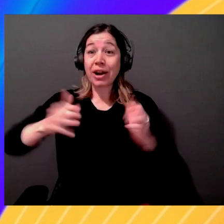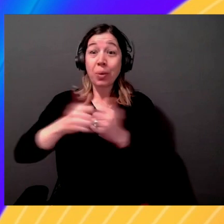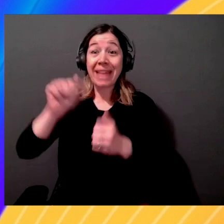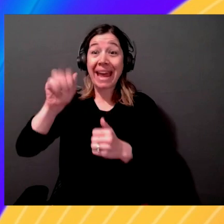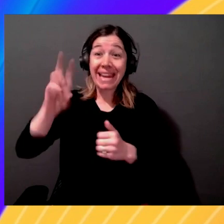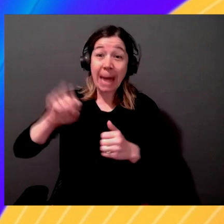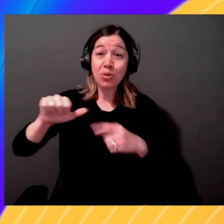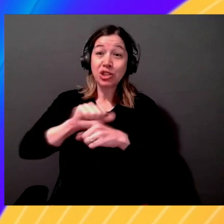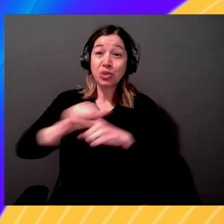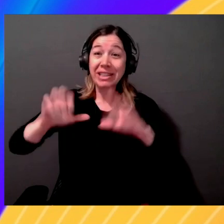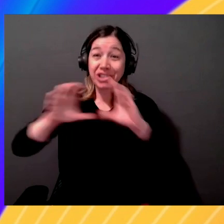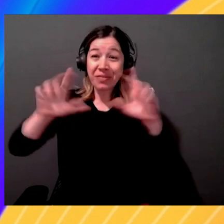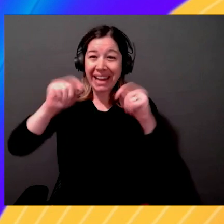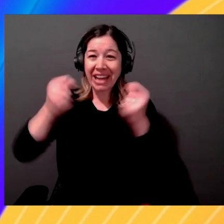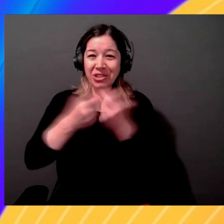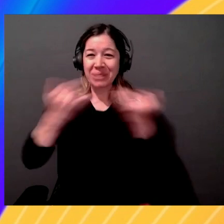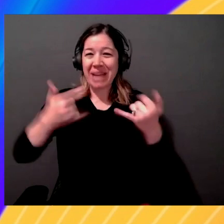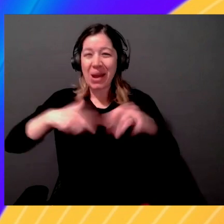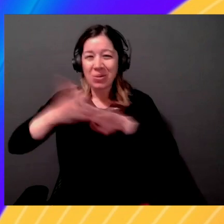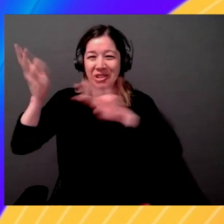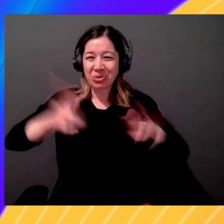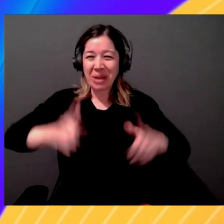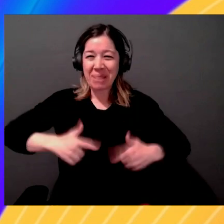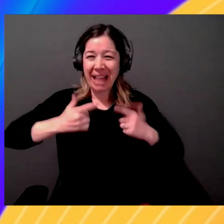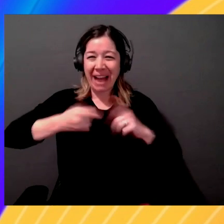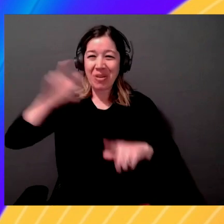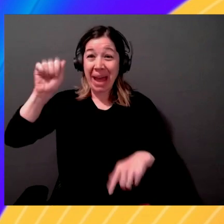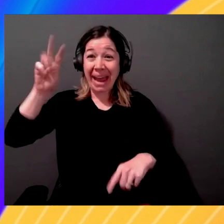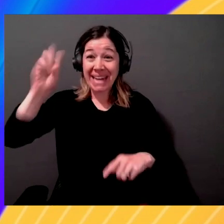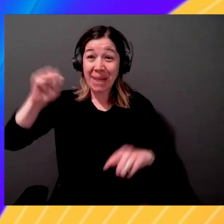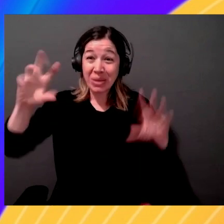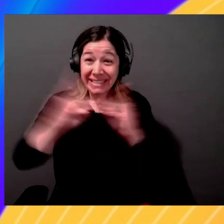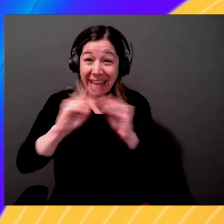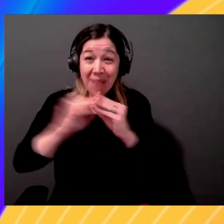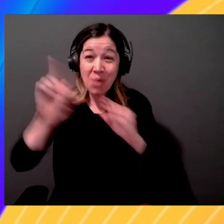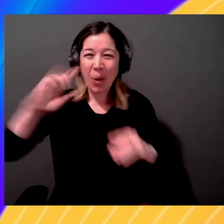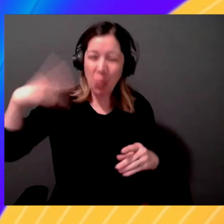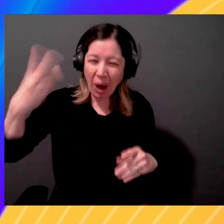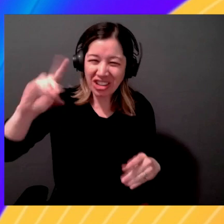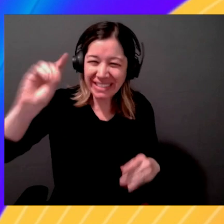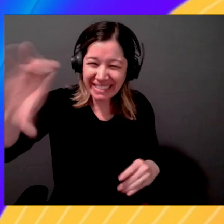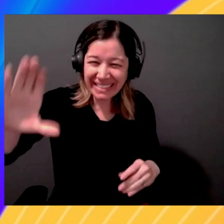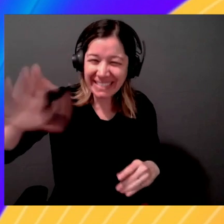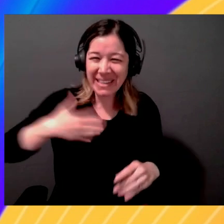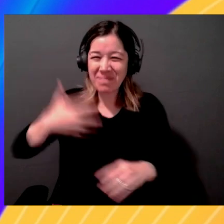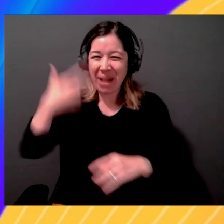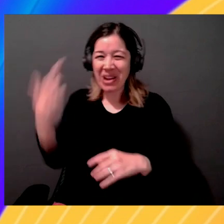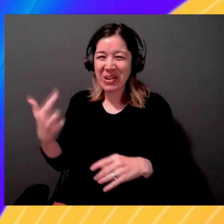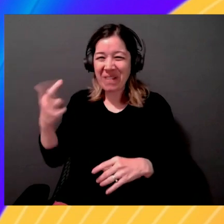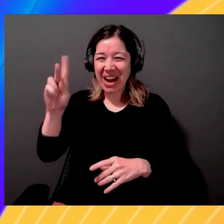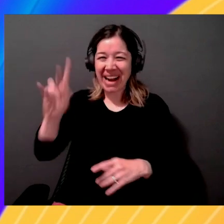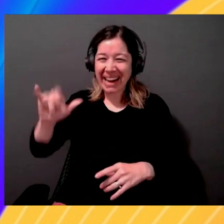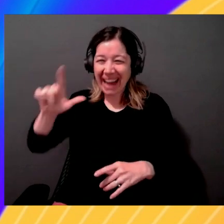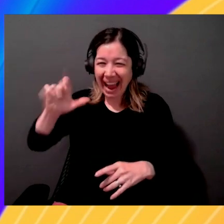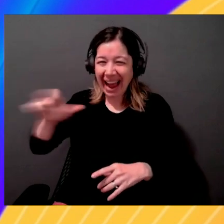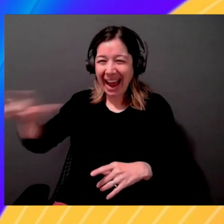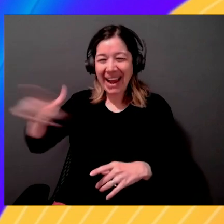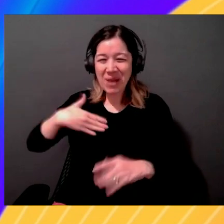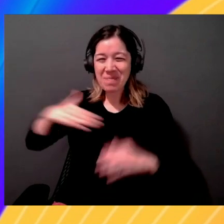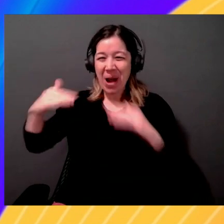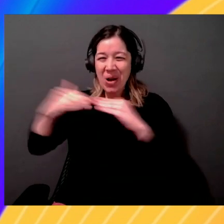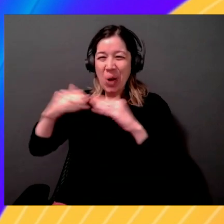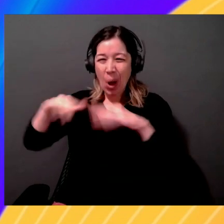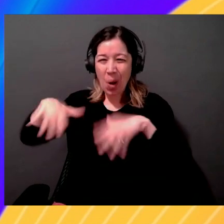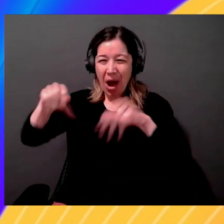we're streaming live from the AWS Summit in Washington, D.C. I have my good friend Kyle, who's a co-host. He has a very long title. He'll